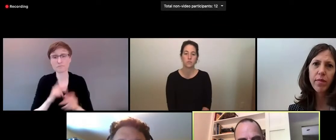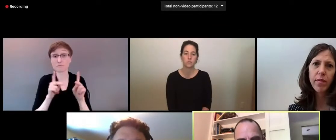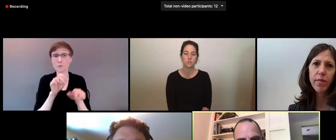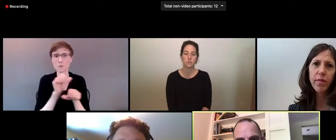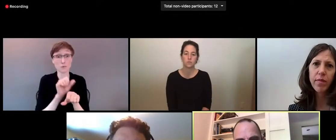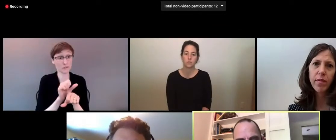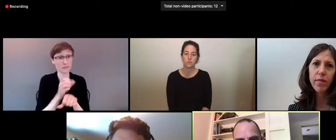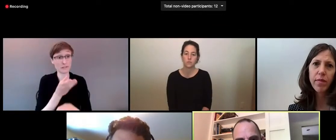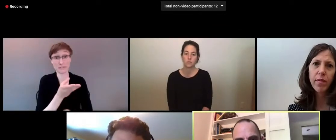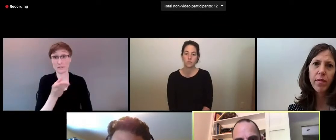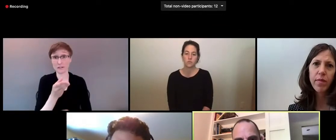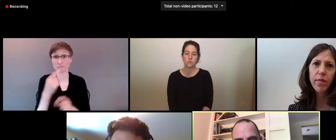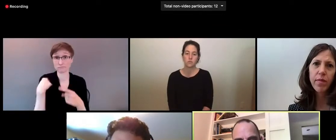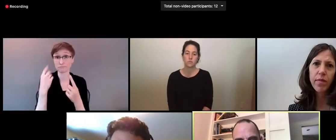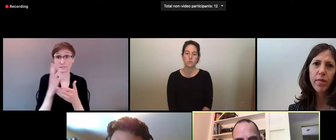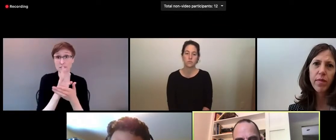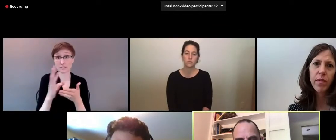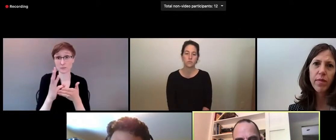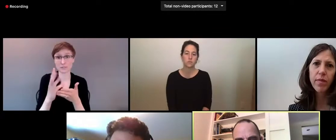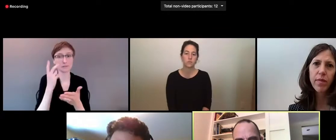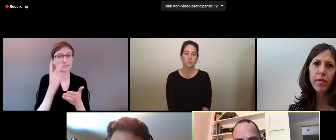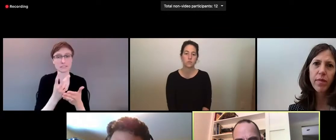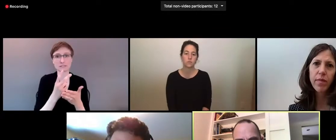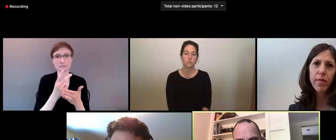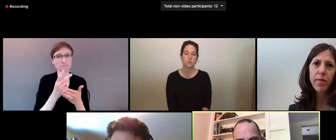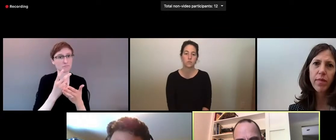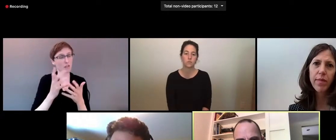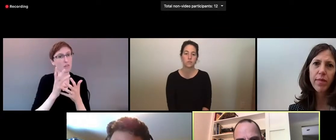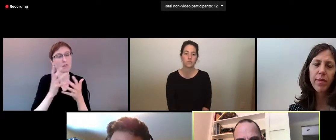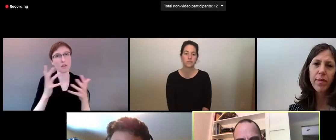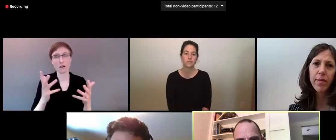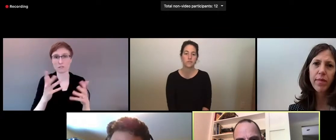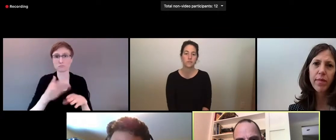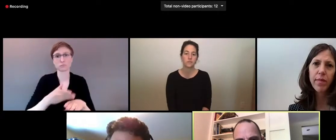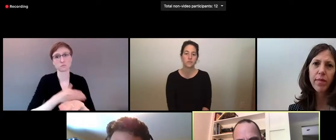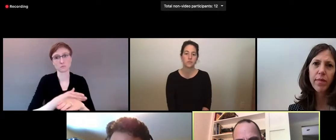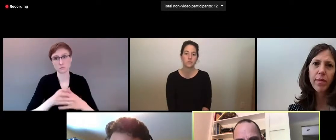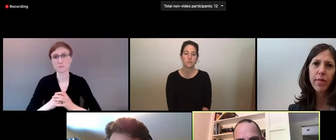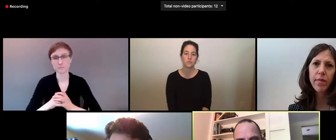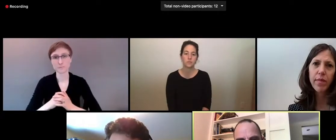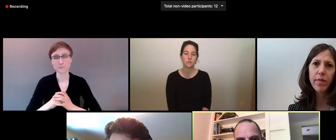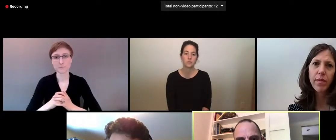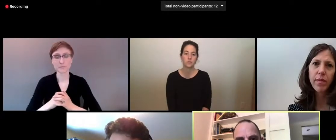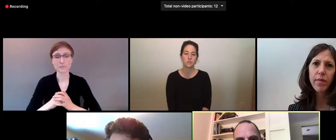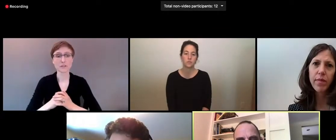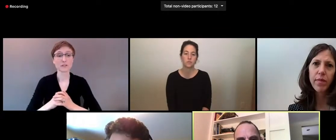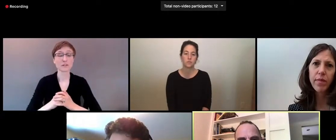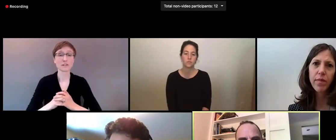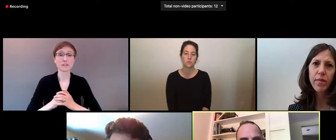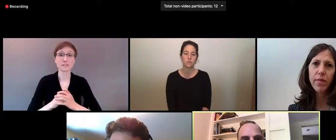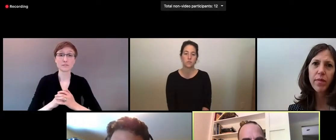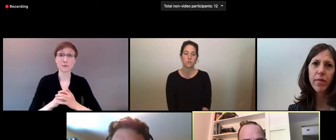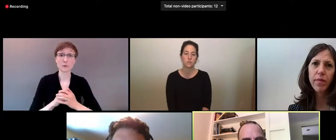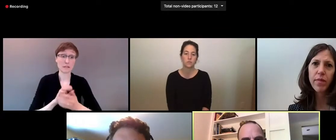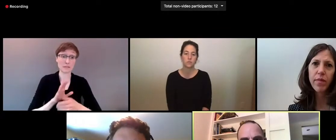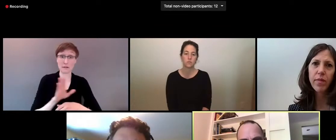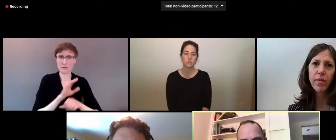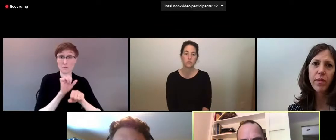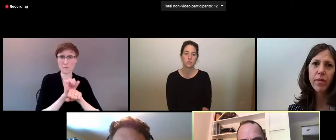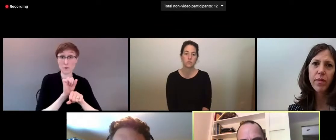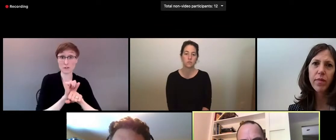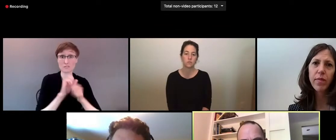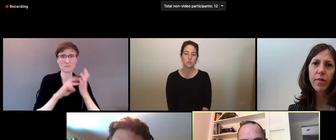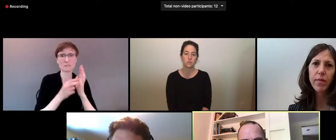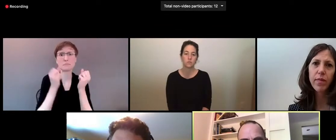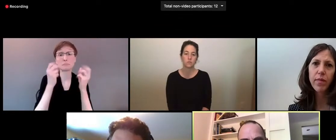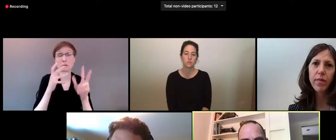achieved tremendous progress. And that progress has resulted in hundreds of lives